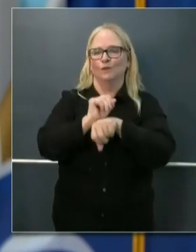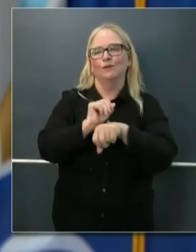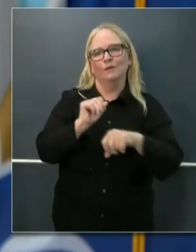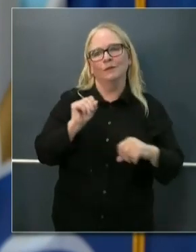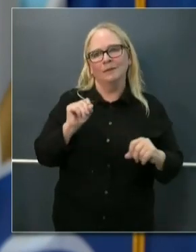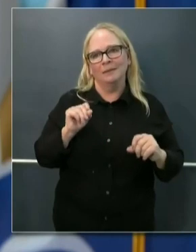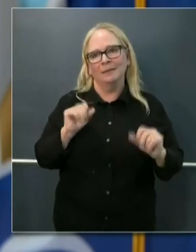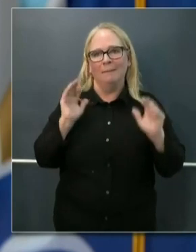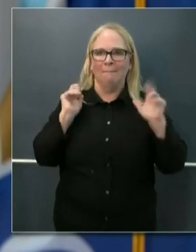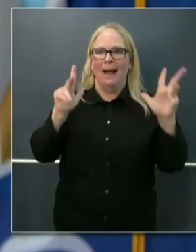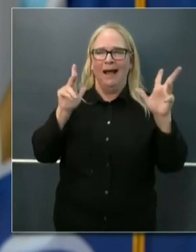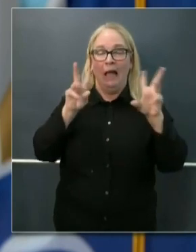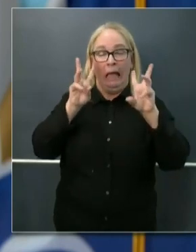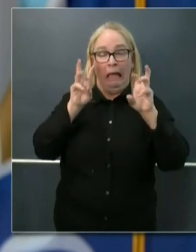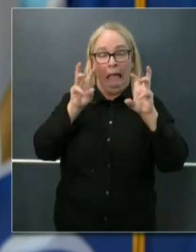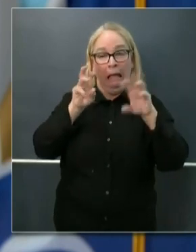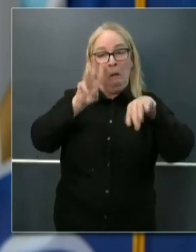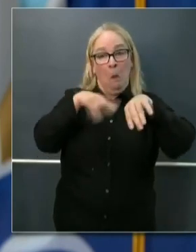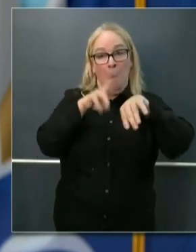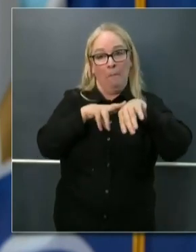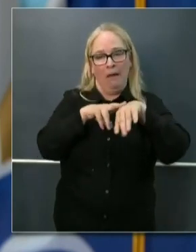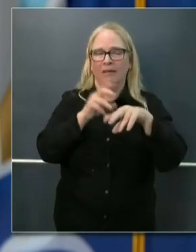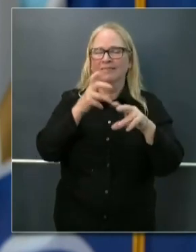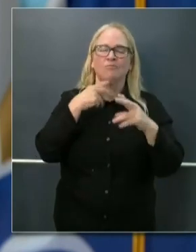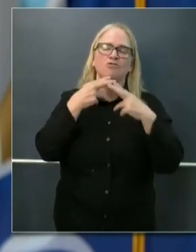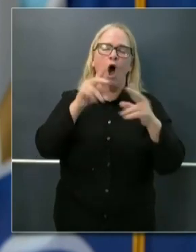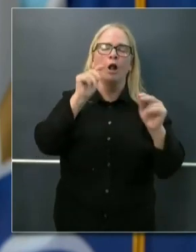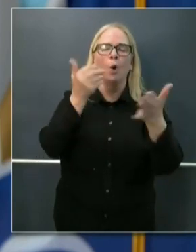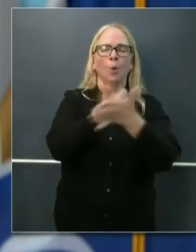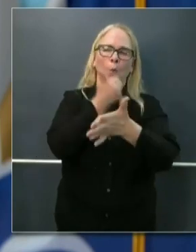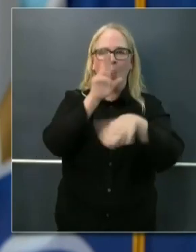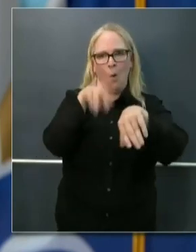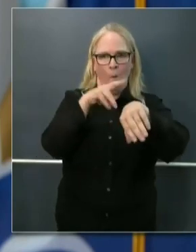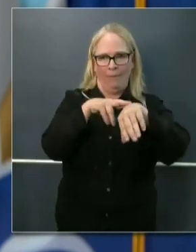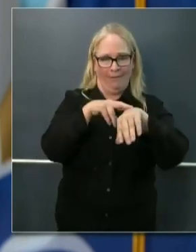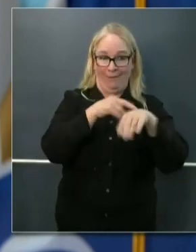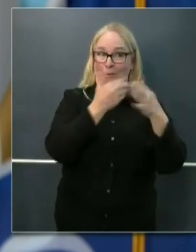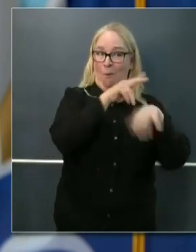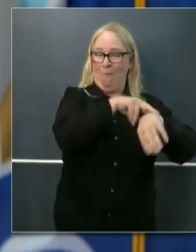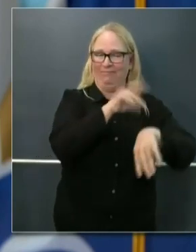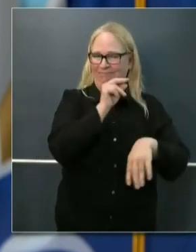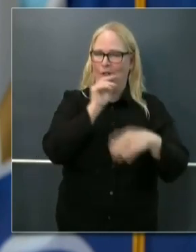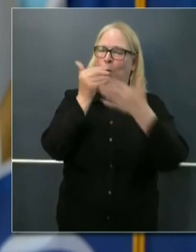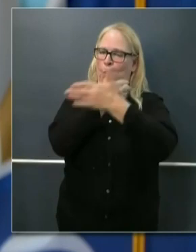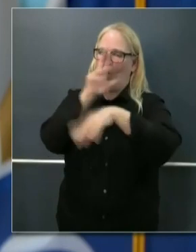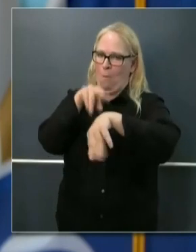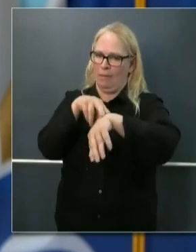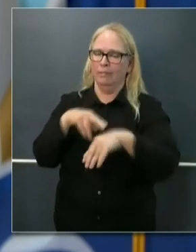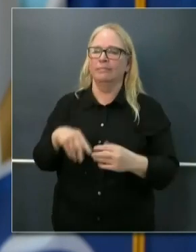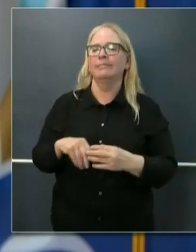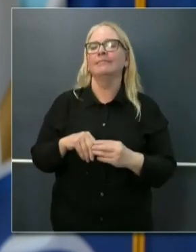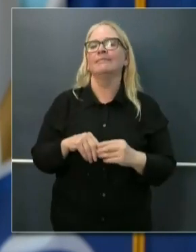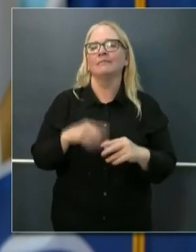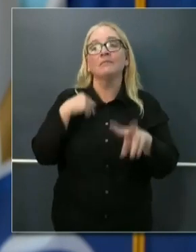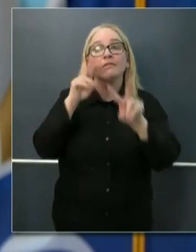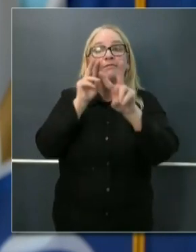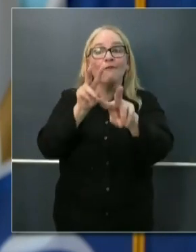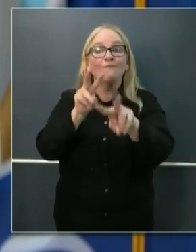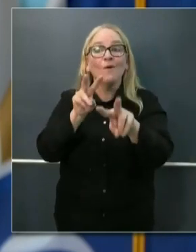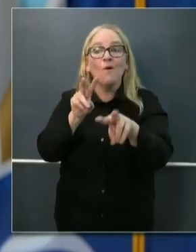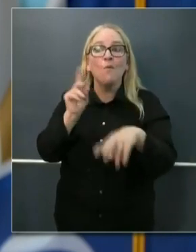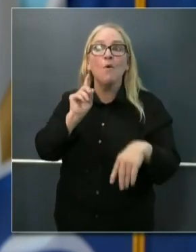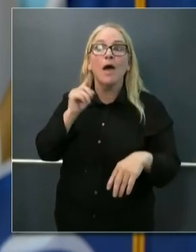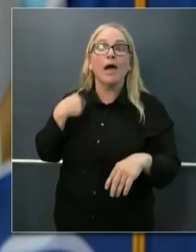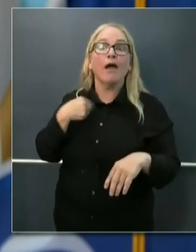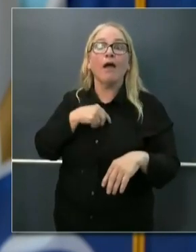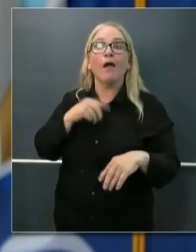of normalcy the new normal will provide over the course of the next few months, as we all look forward to the moment where we have